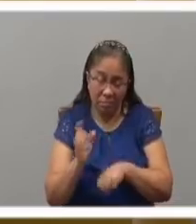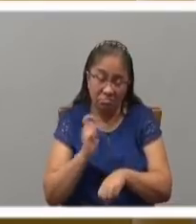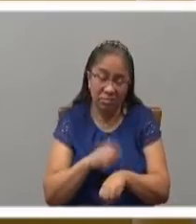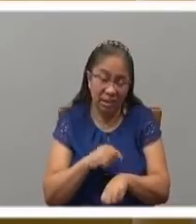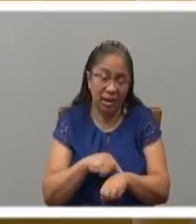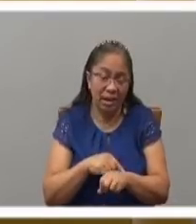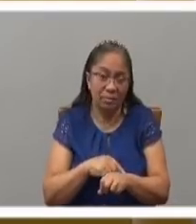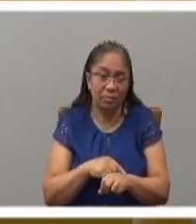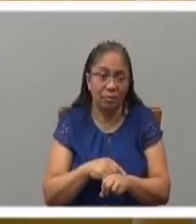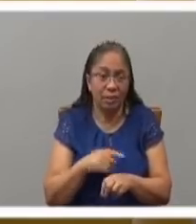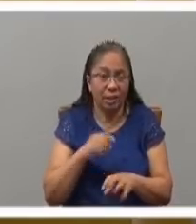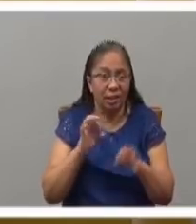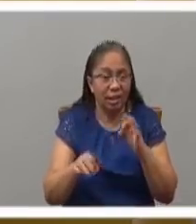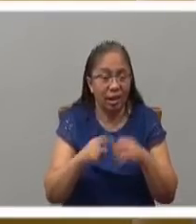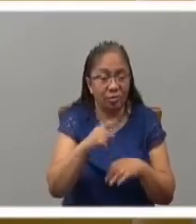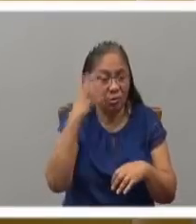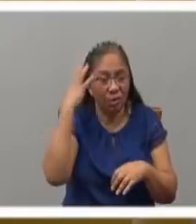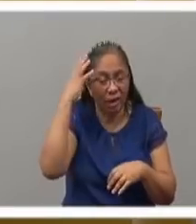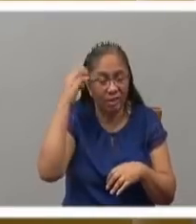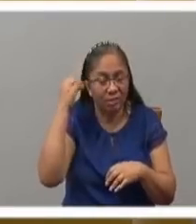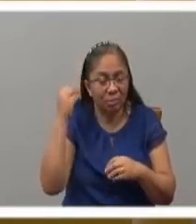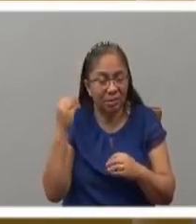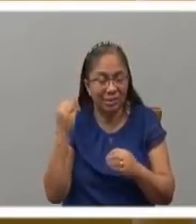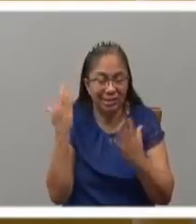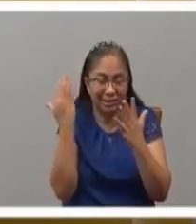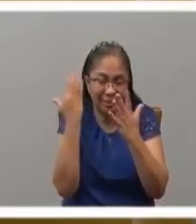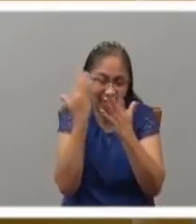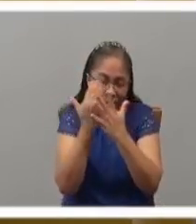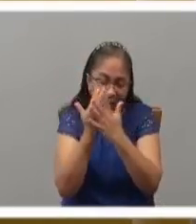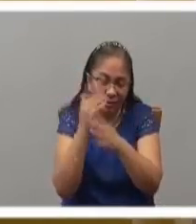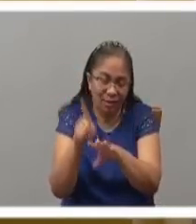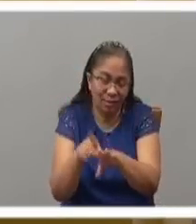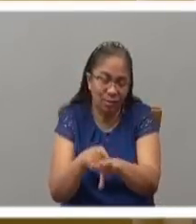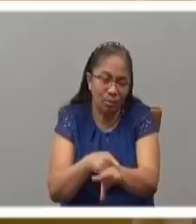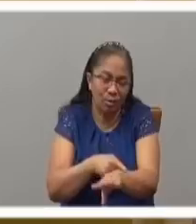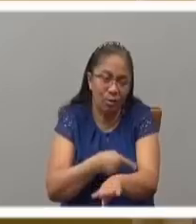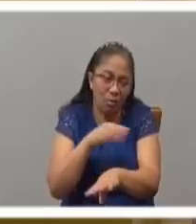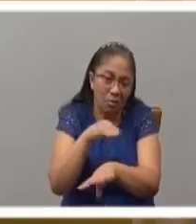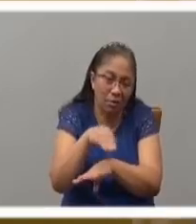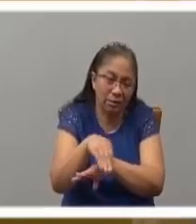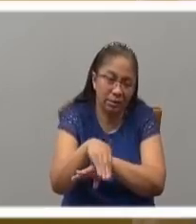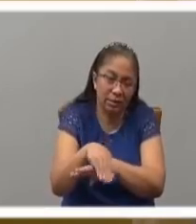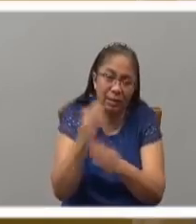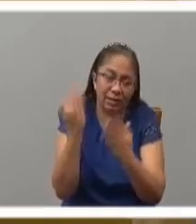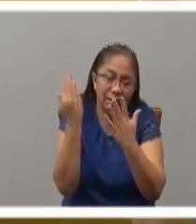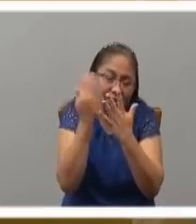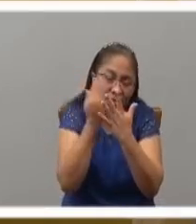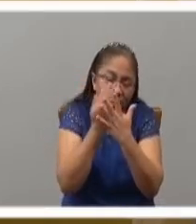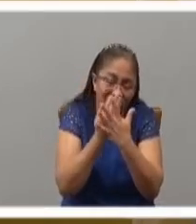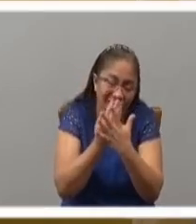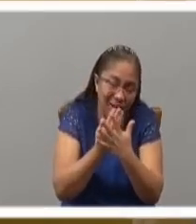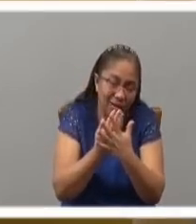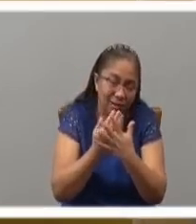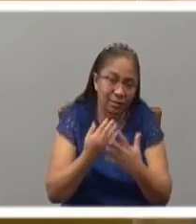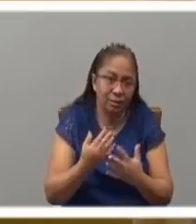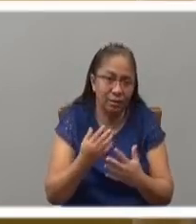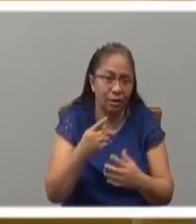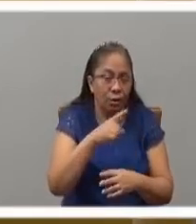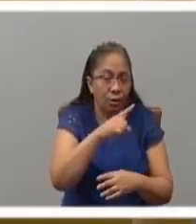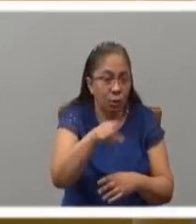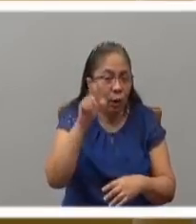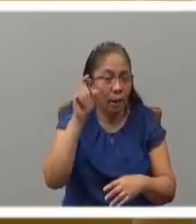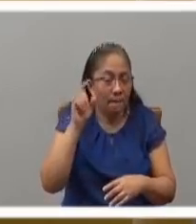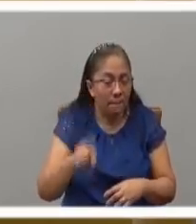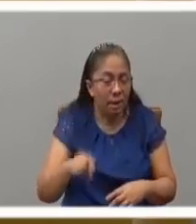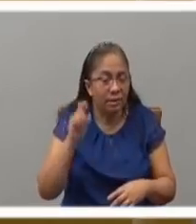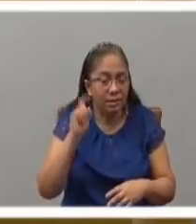example, an extension of the night, an extension of darkness, faith reminds us to remain